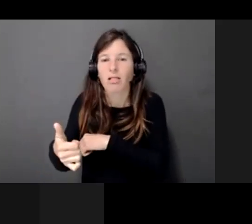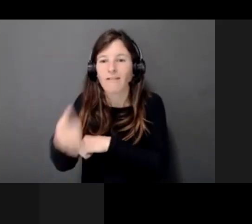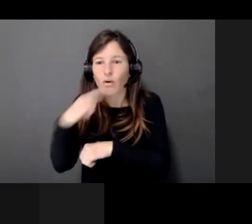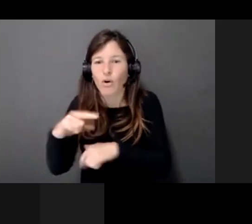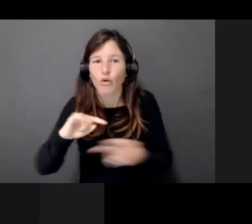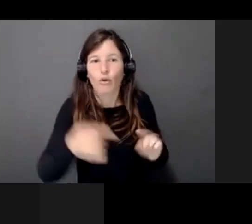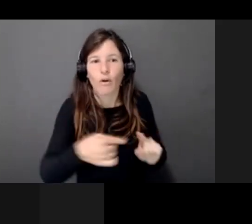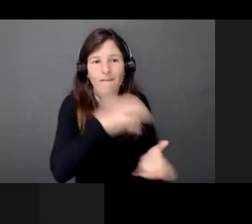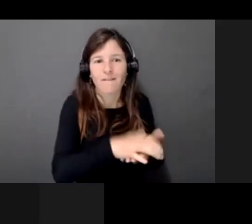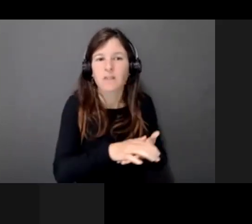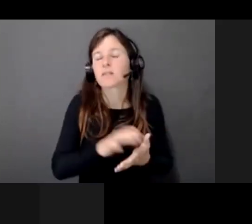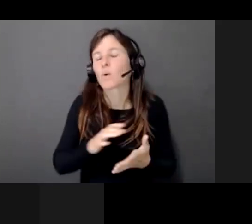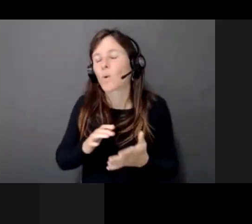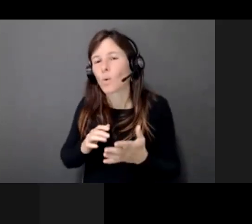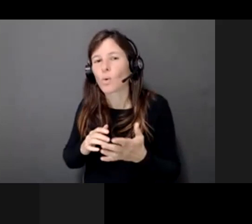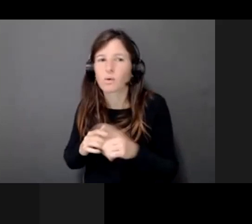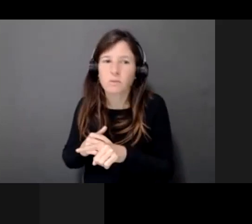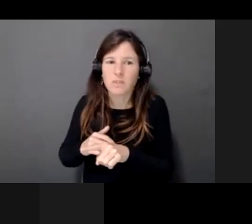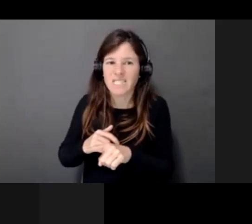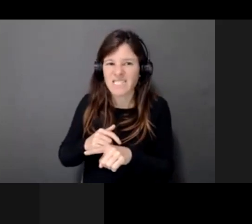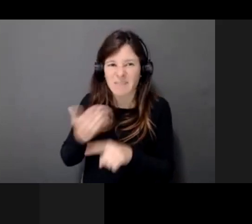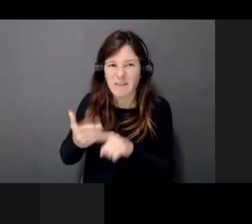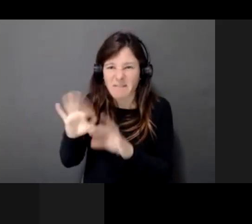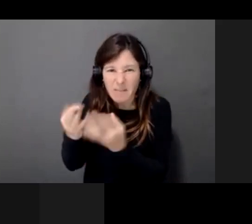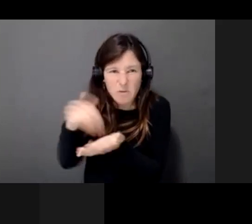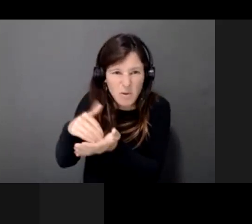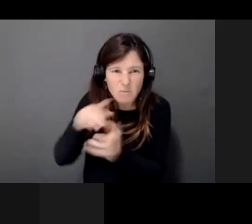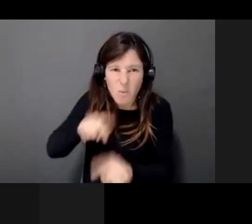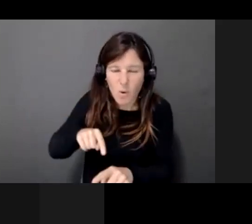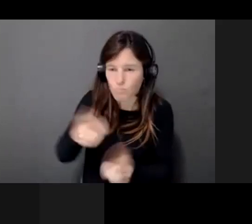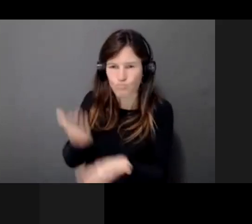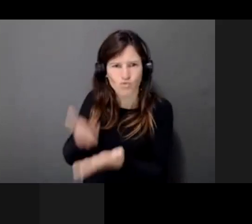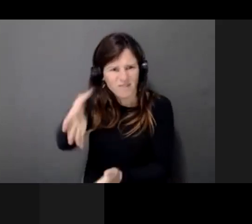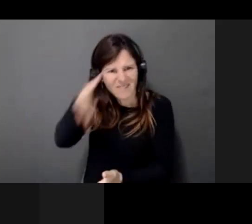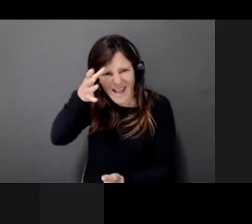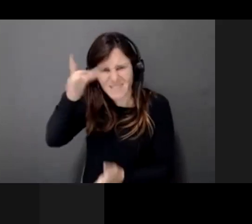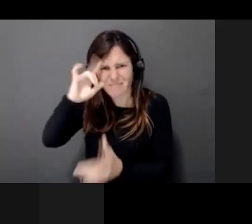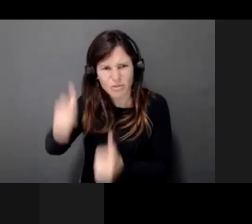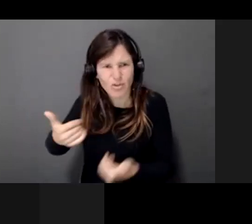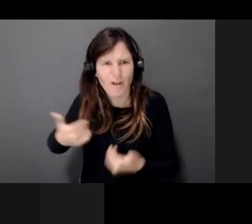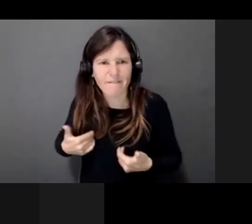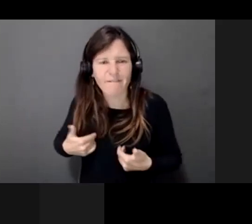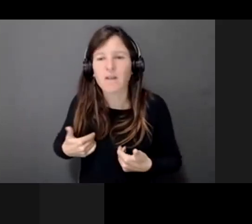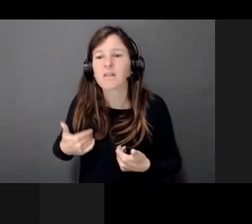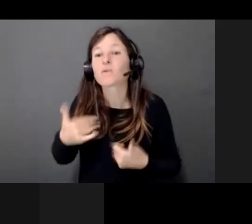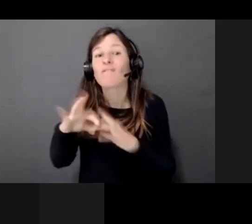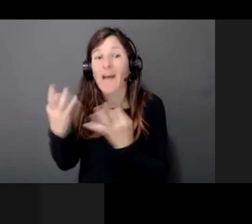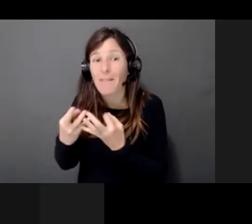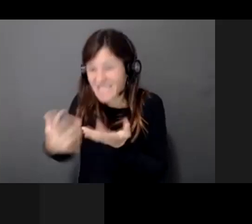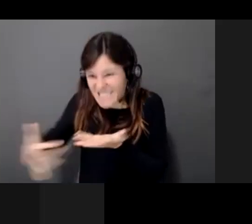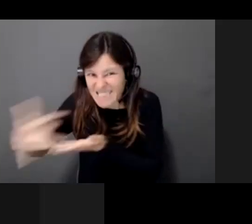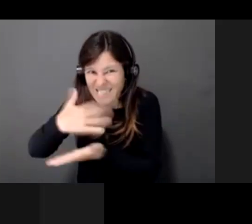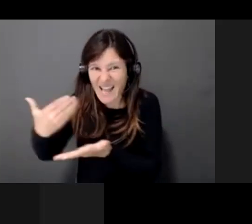evidence that counsel is able to provide to the Crown about what is happening on the ground allows the Crown to make a better and informed